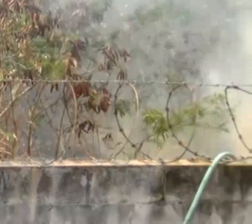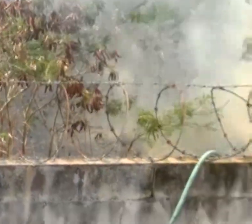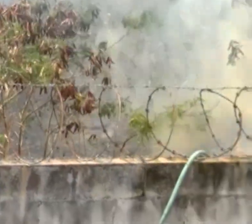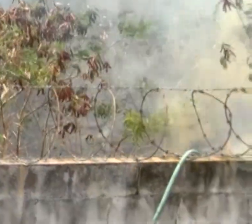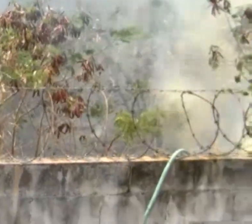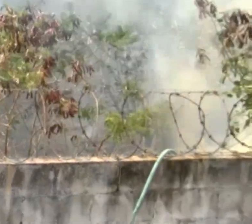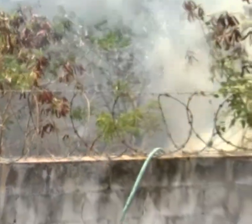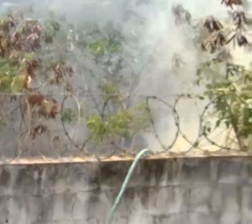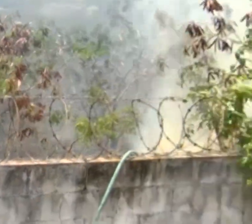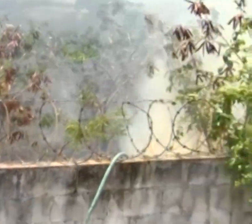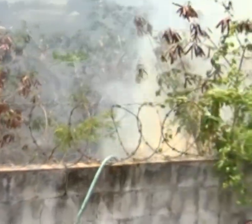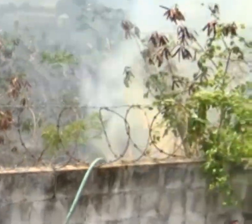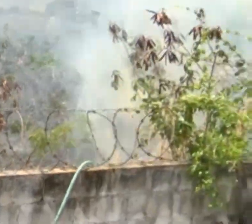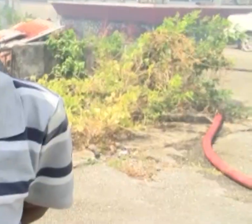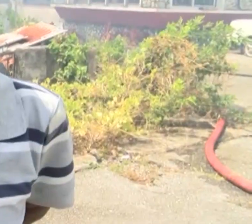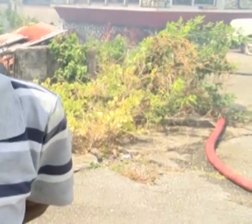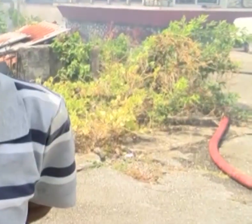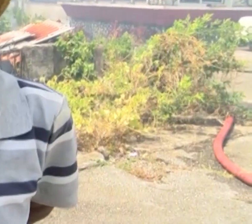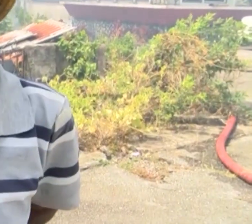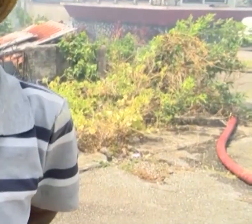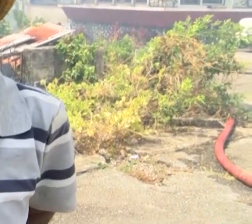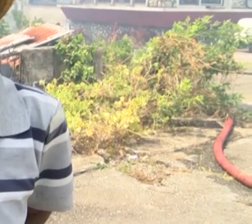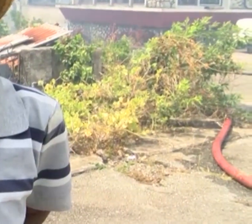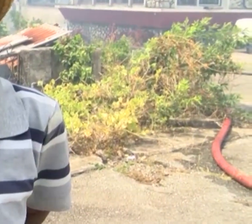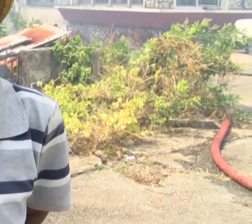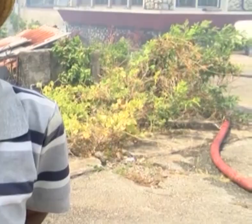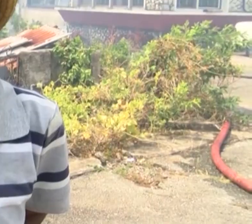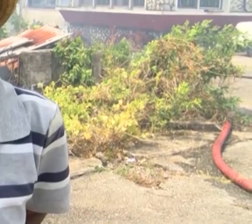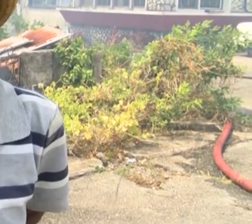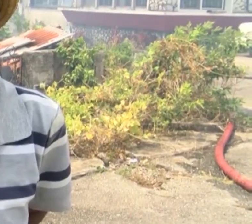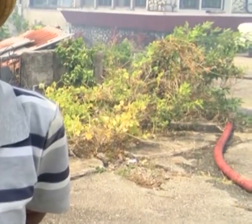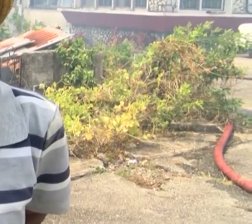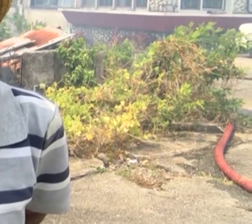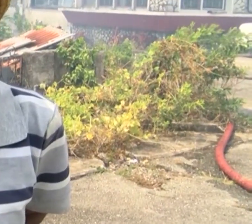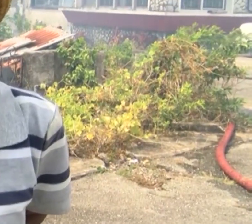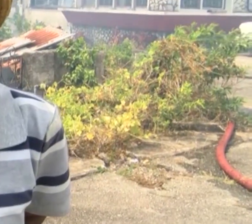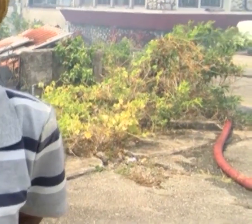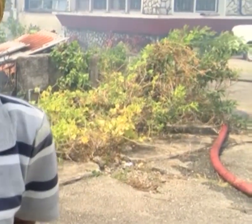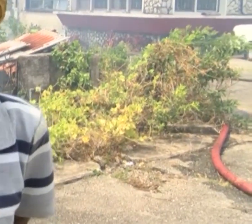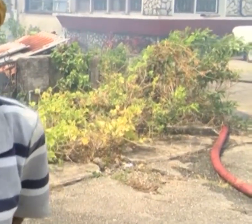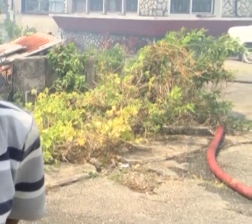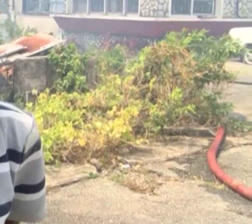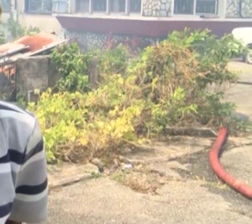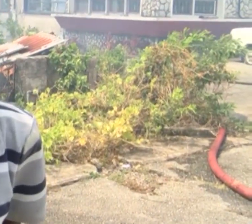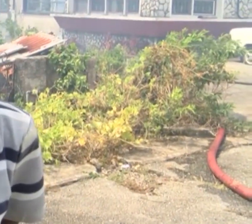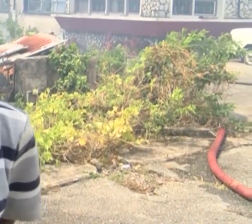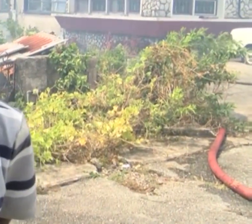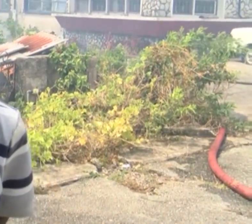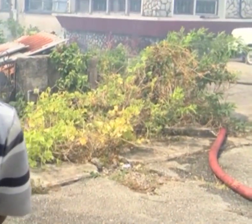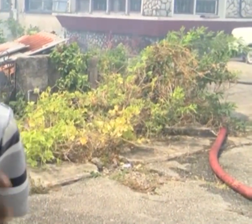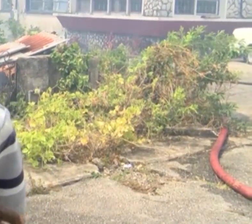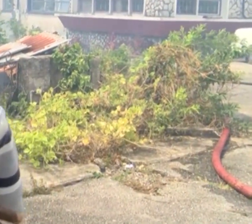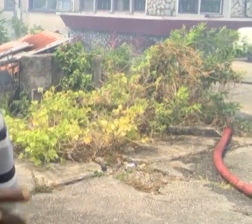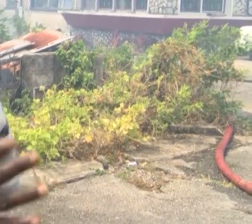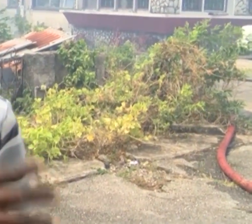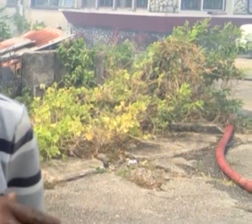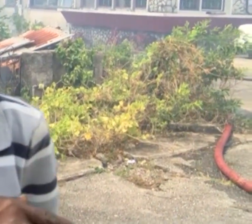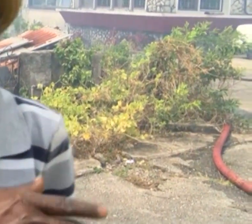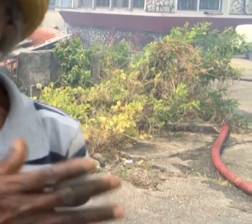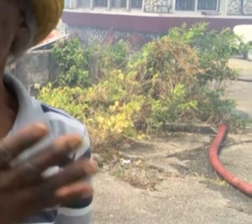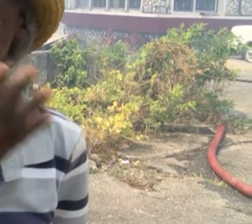scene. My last daughter called the fire brigade, and they came. Then